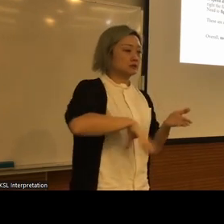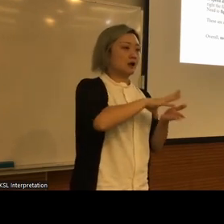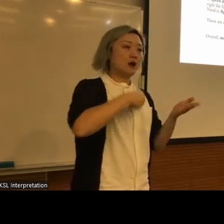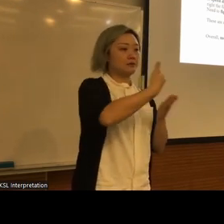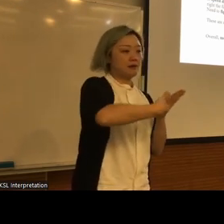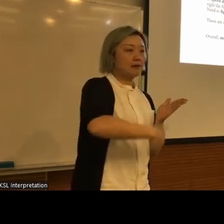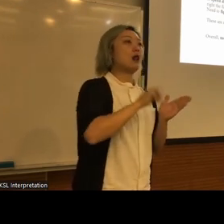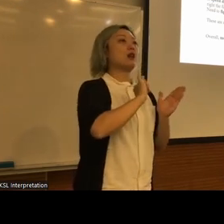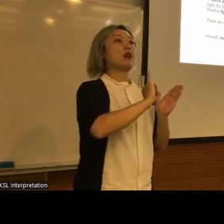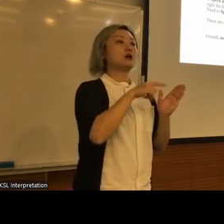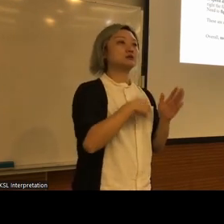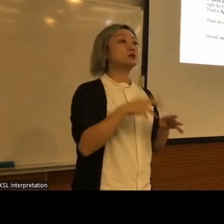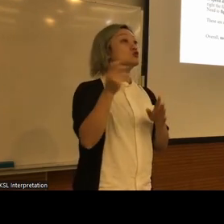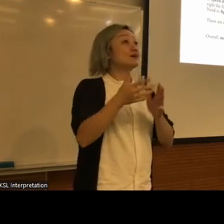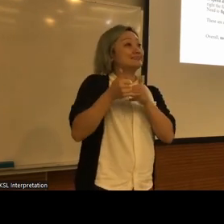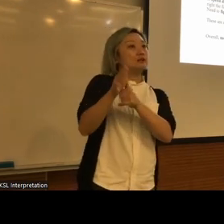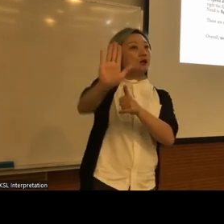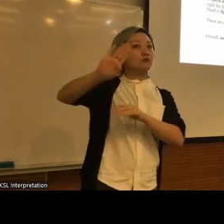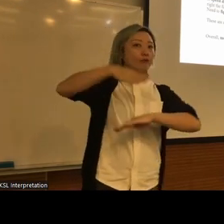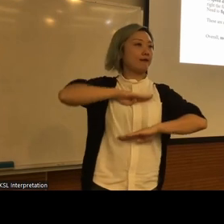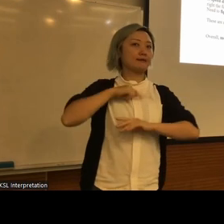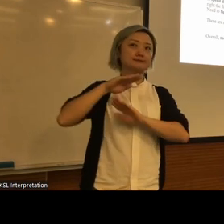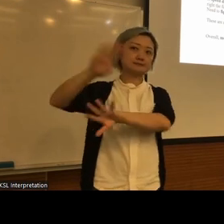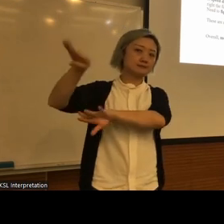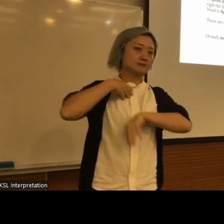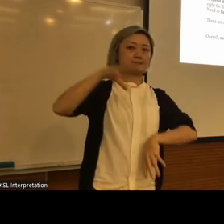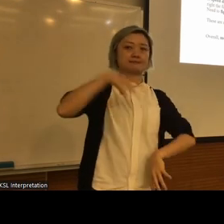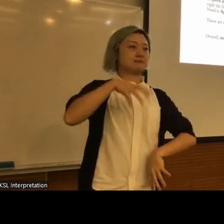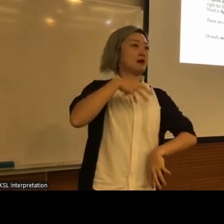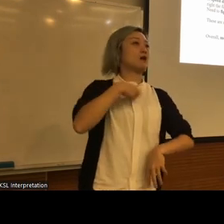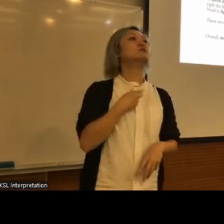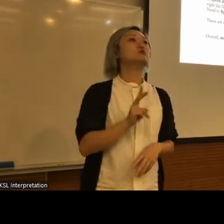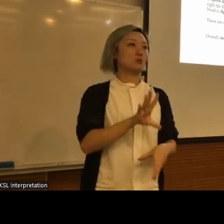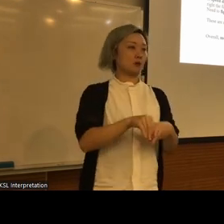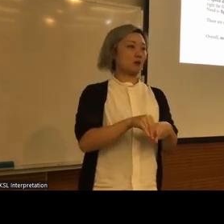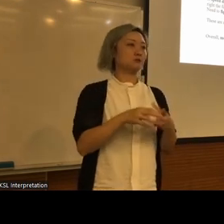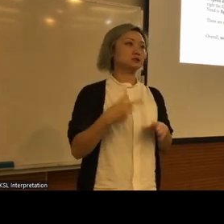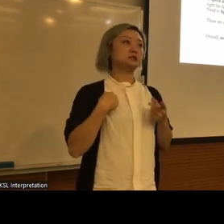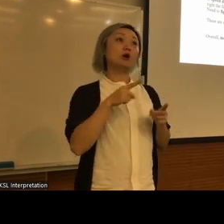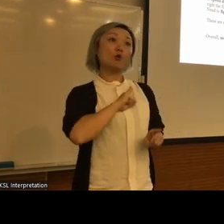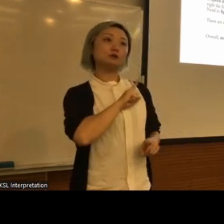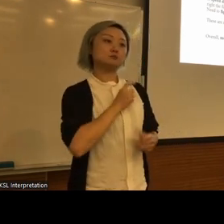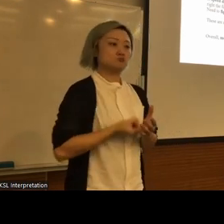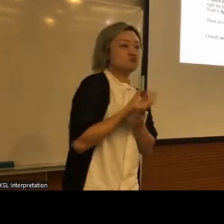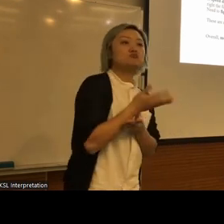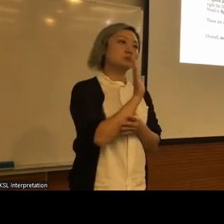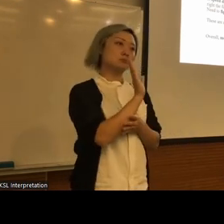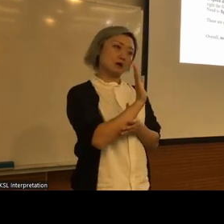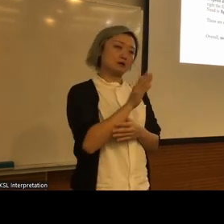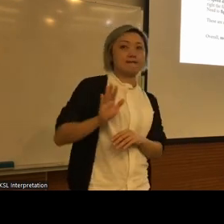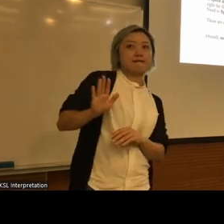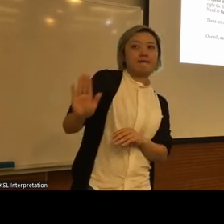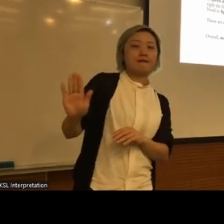Specific register, a speed. You are not free to speak at your own rate. You